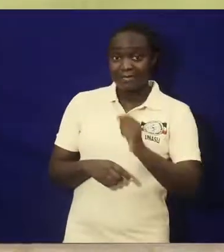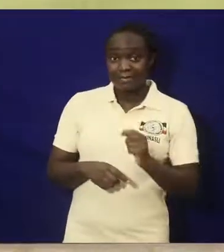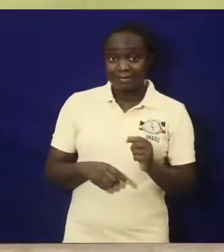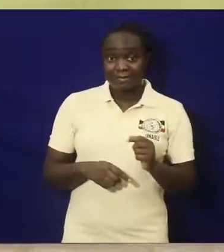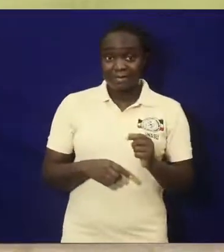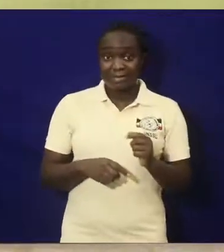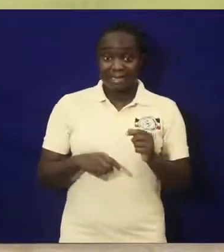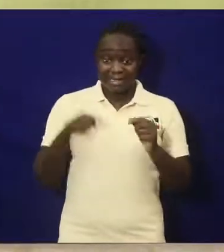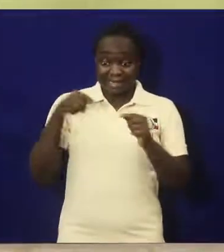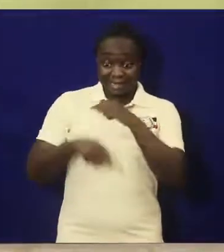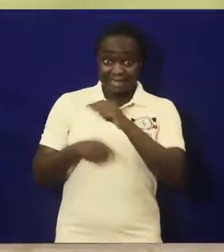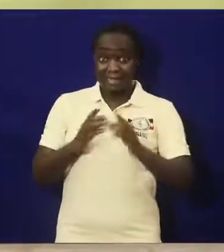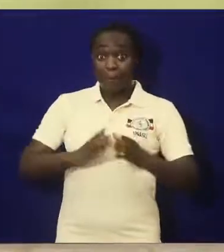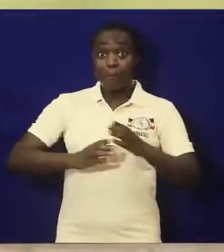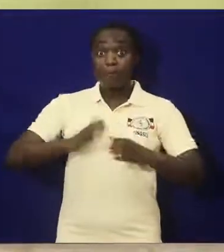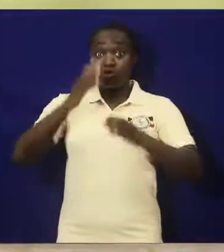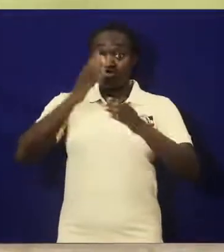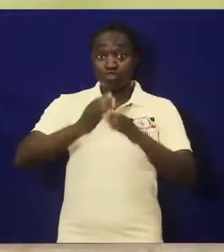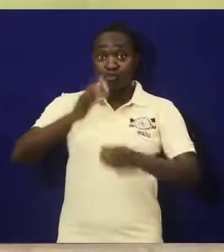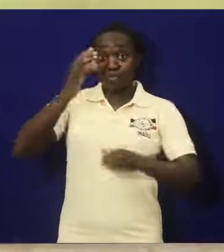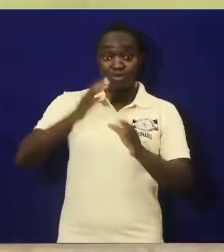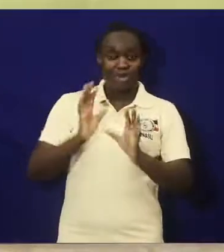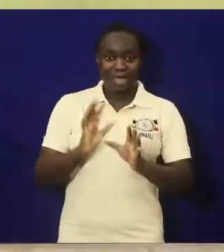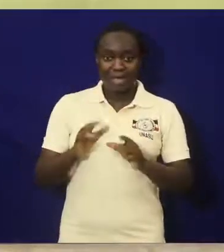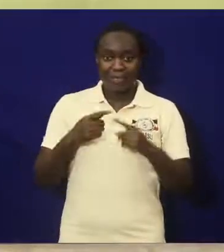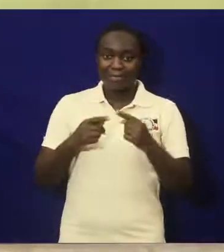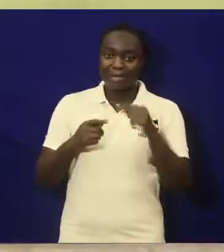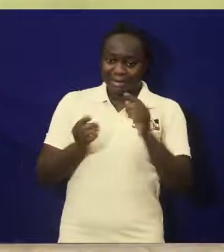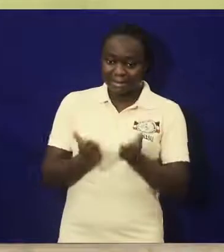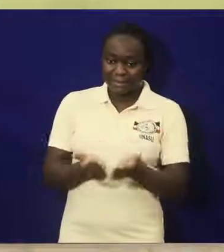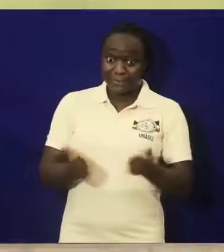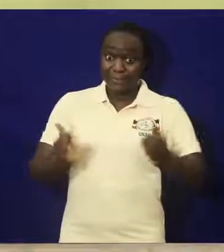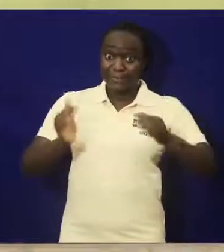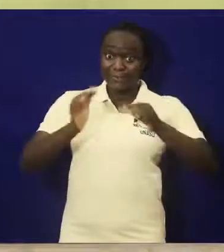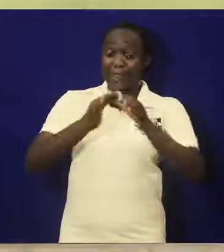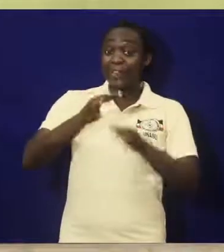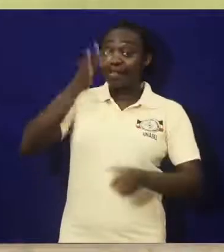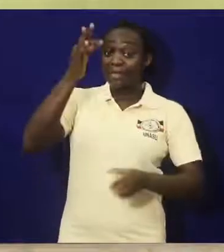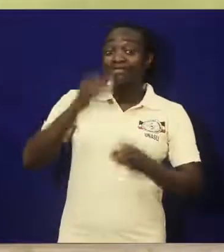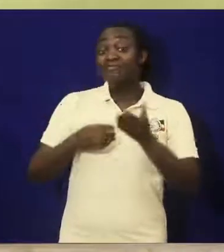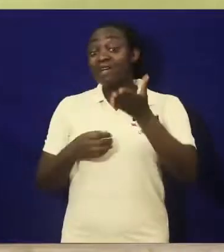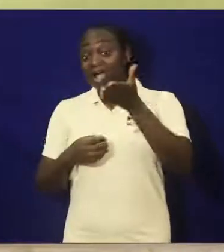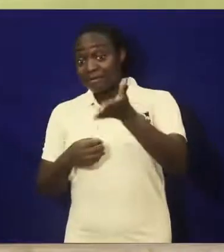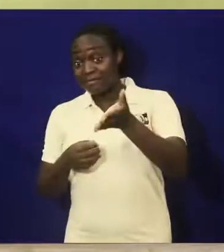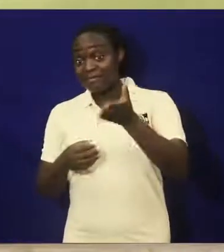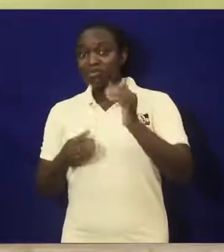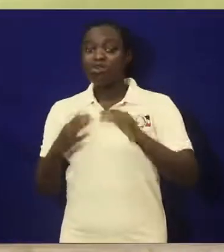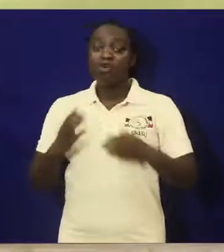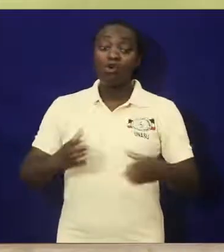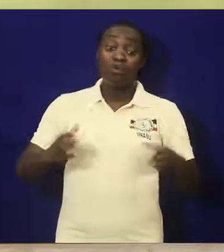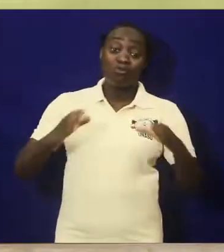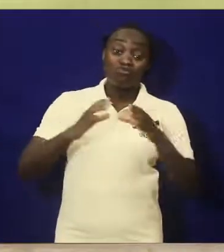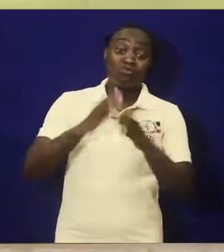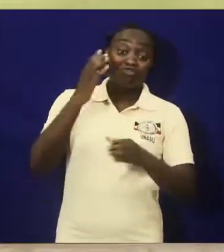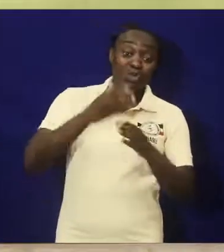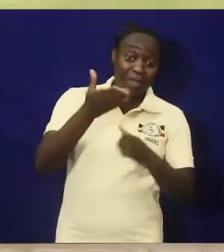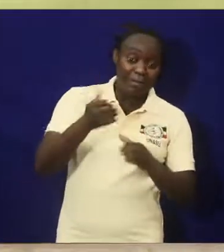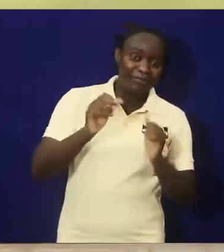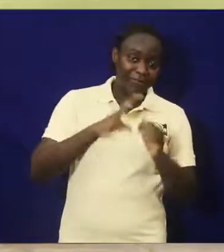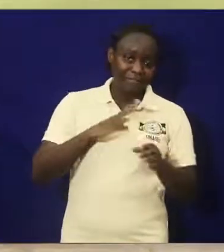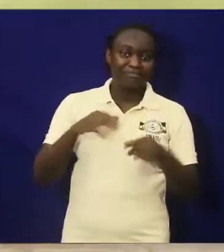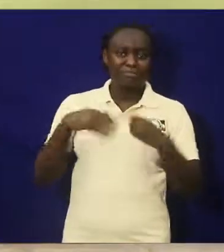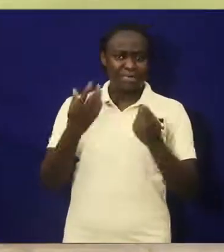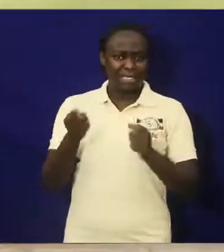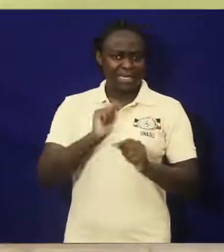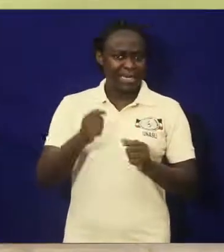have long necks. You can have it. Then a pencil. I want to